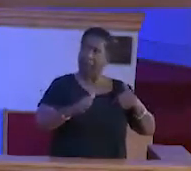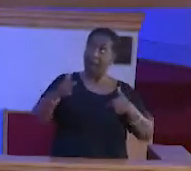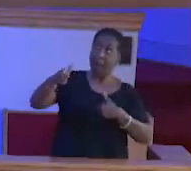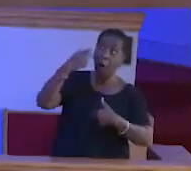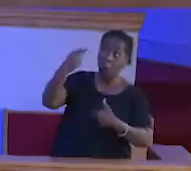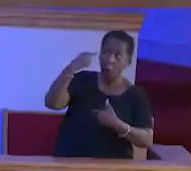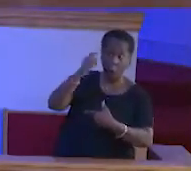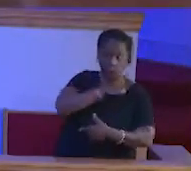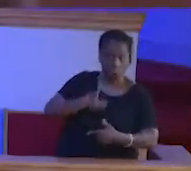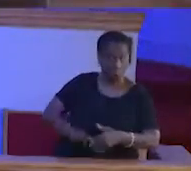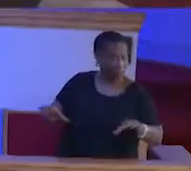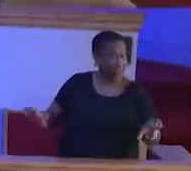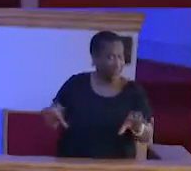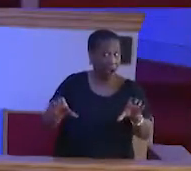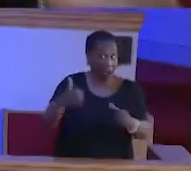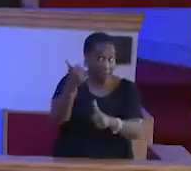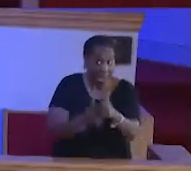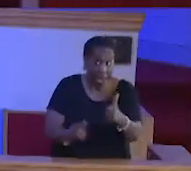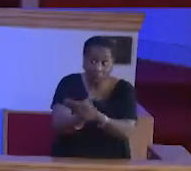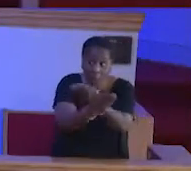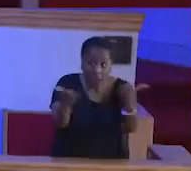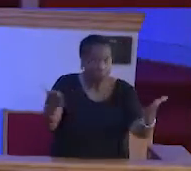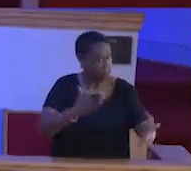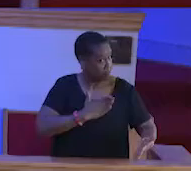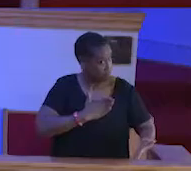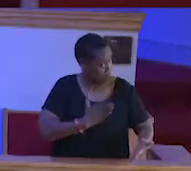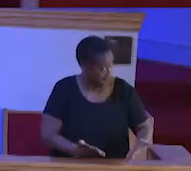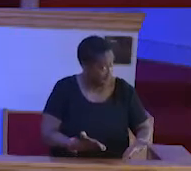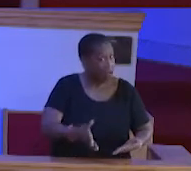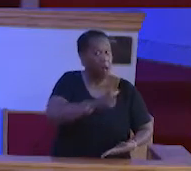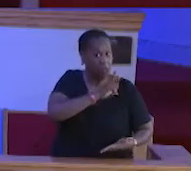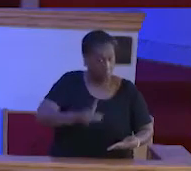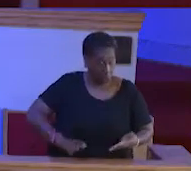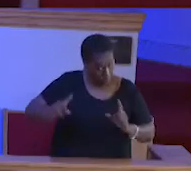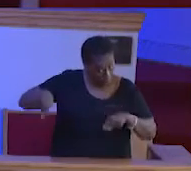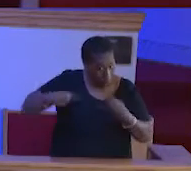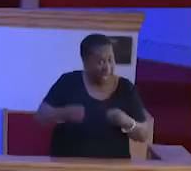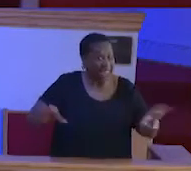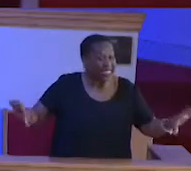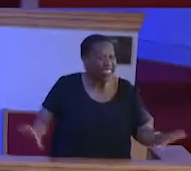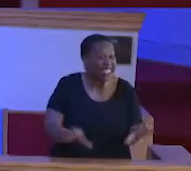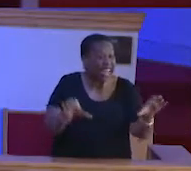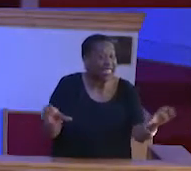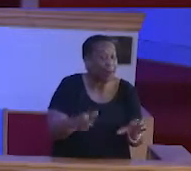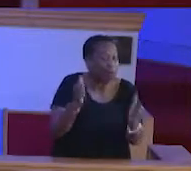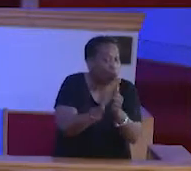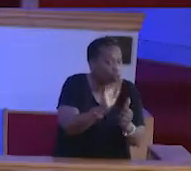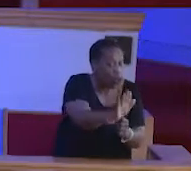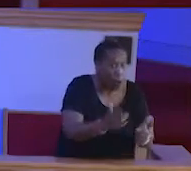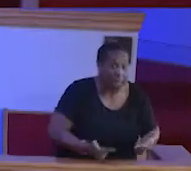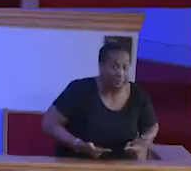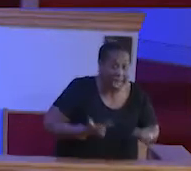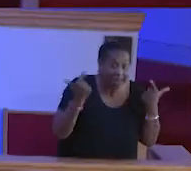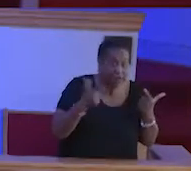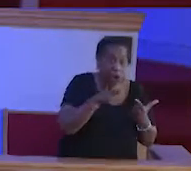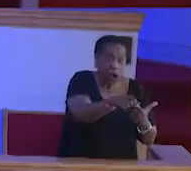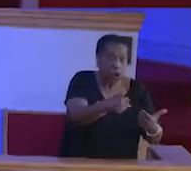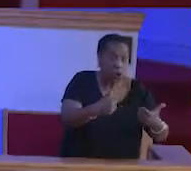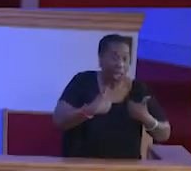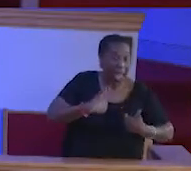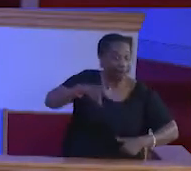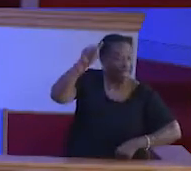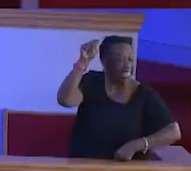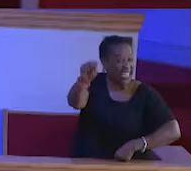has done. Anybody here want to admit that the Lord has done something in your life? That you got a